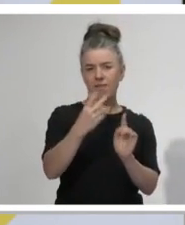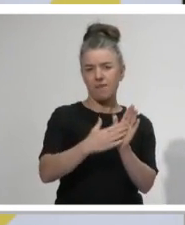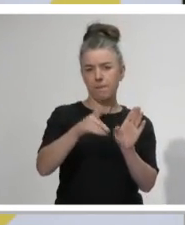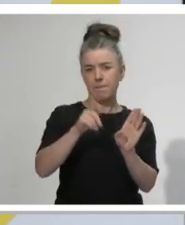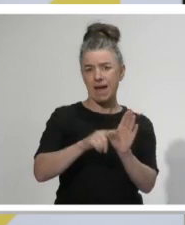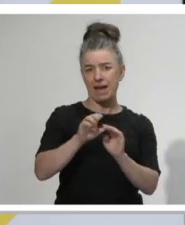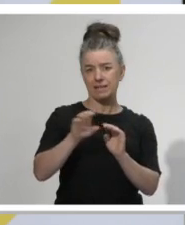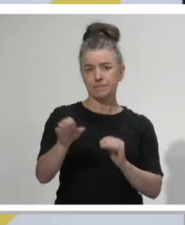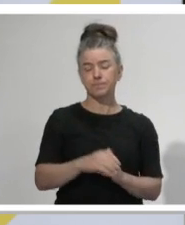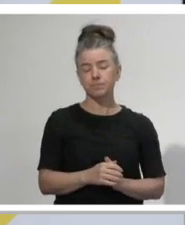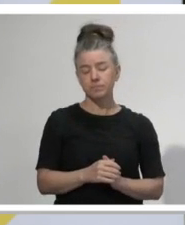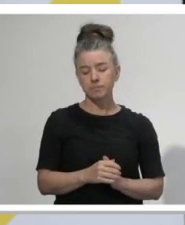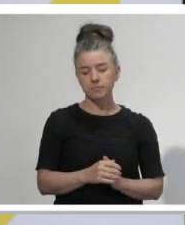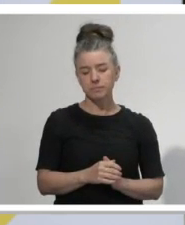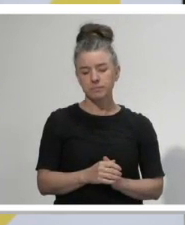100%